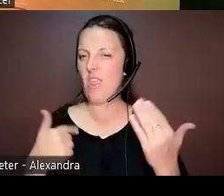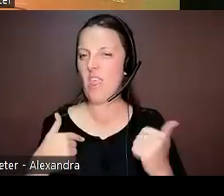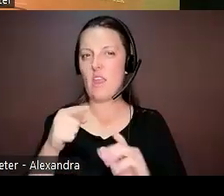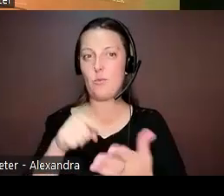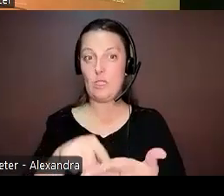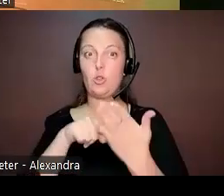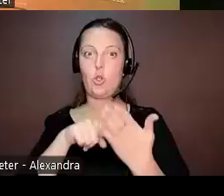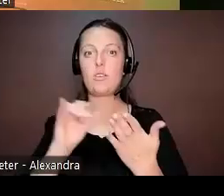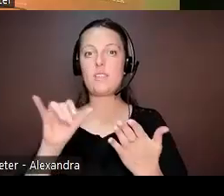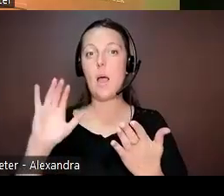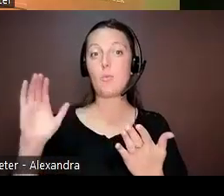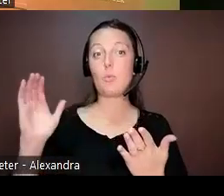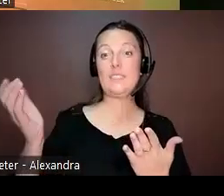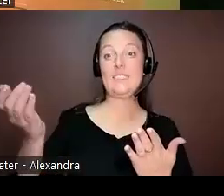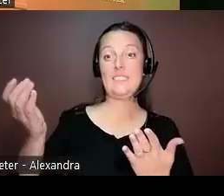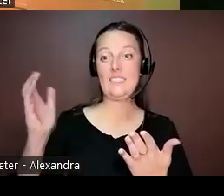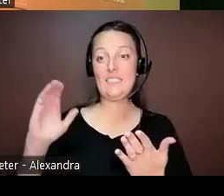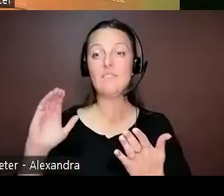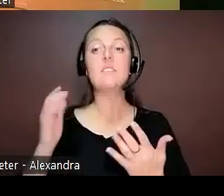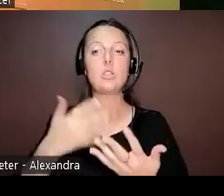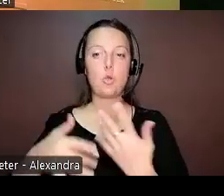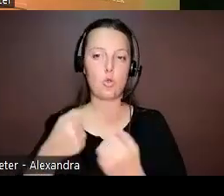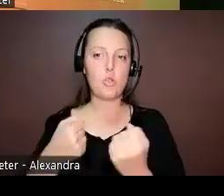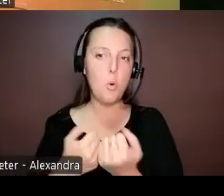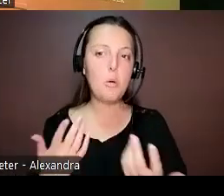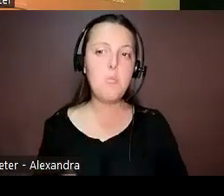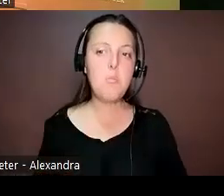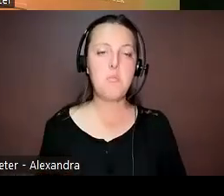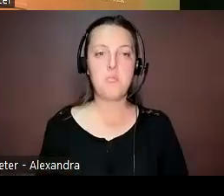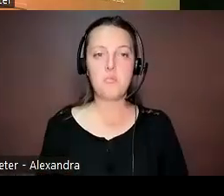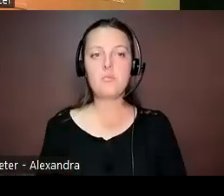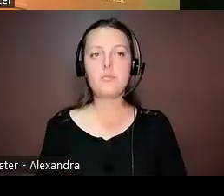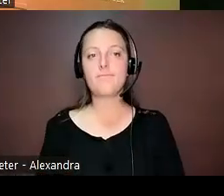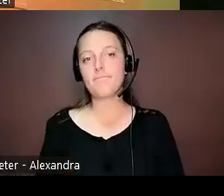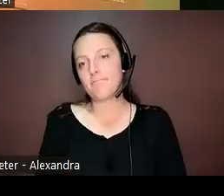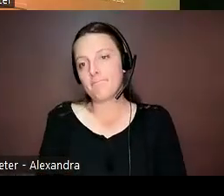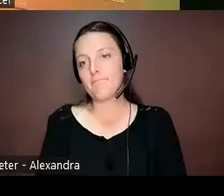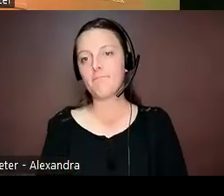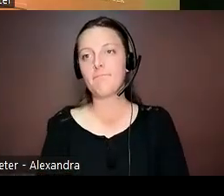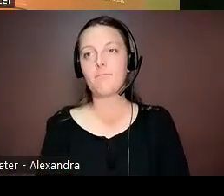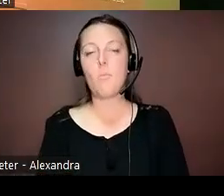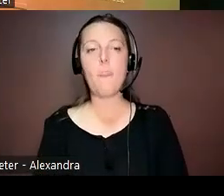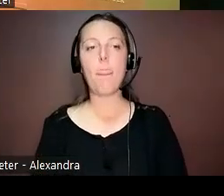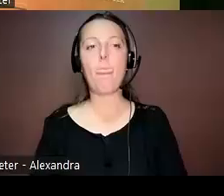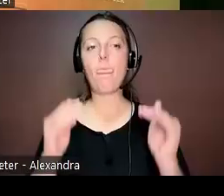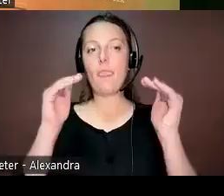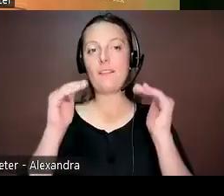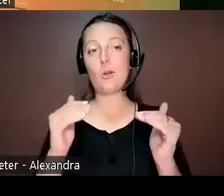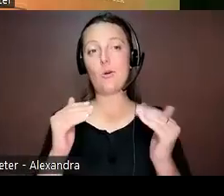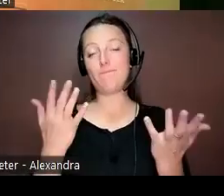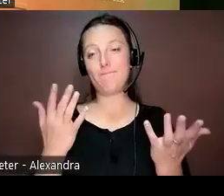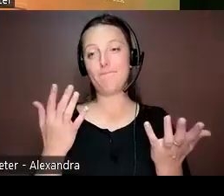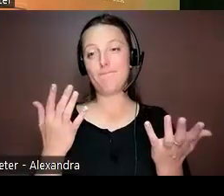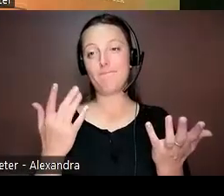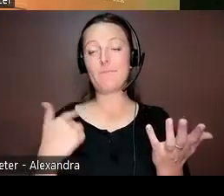perceived social support. And so, I mean, essentially, that's just saying that we did not find any association